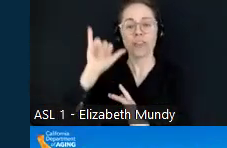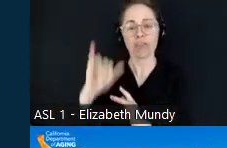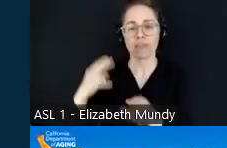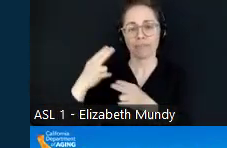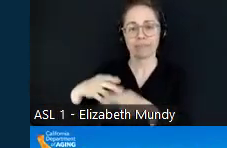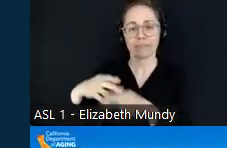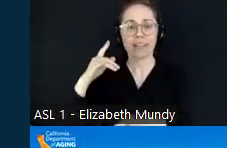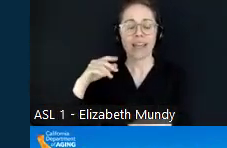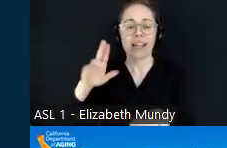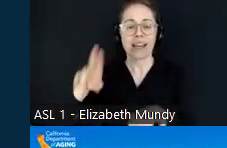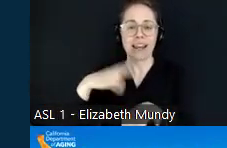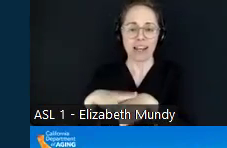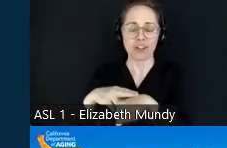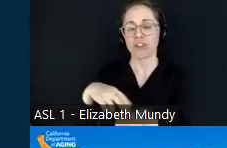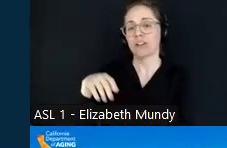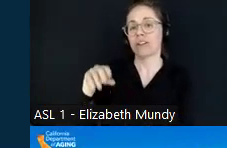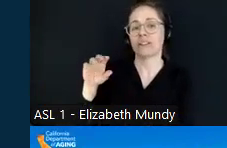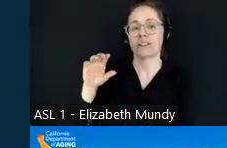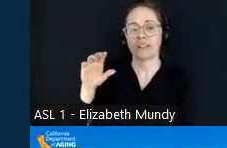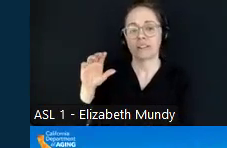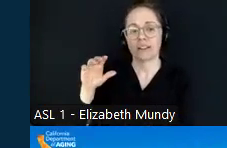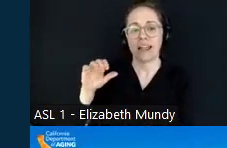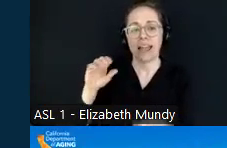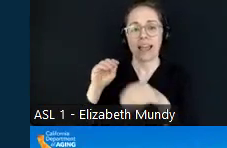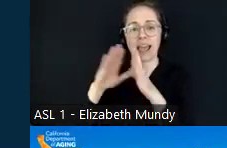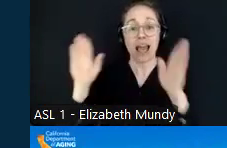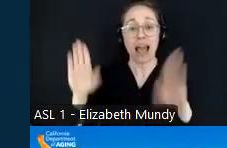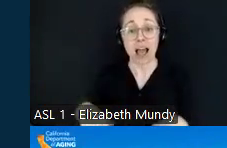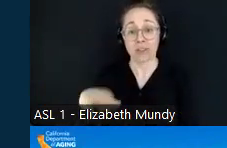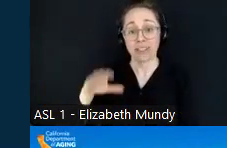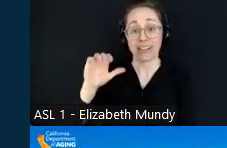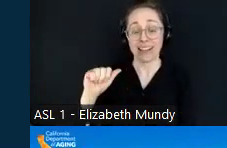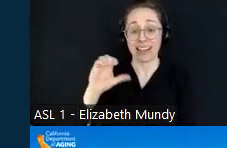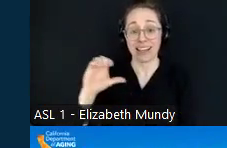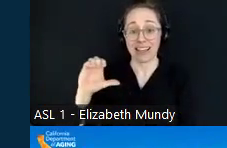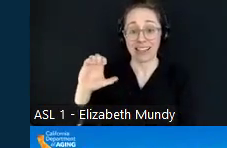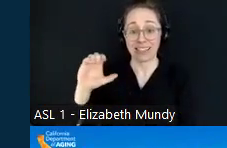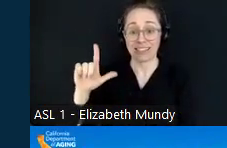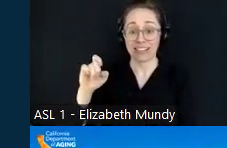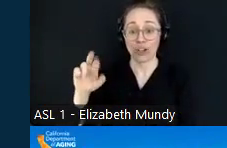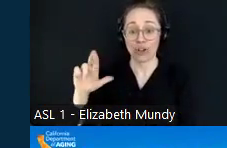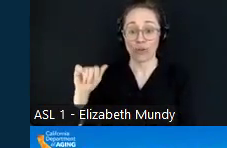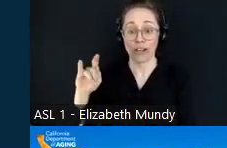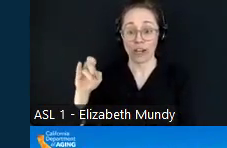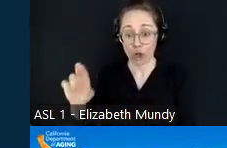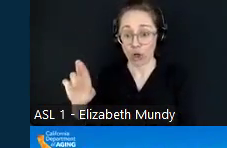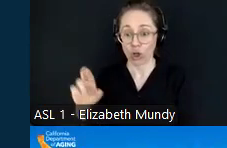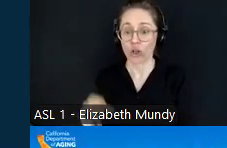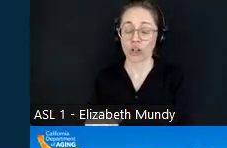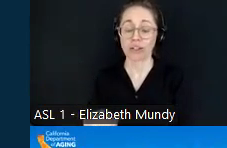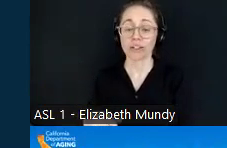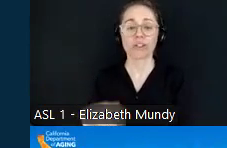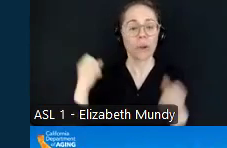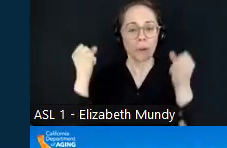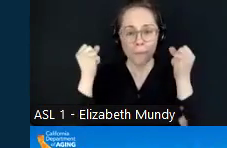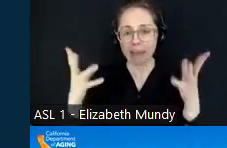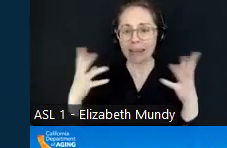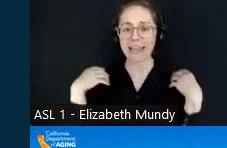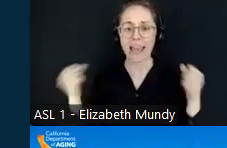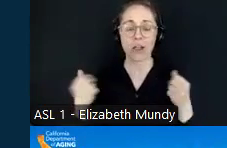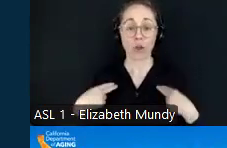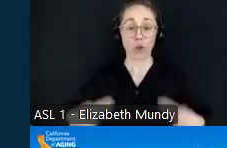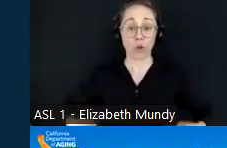are working with Secretary Moss and her team, and of course, many of the departments within the Health and Human Services